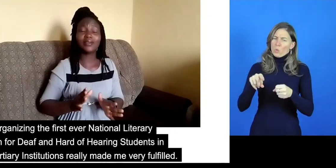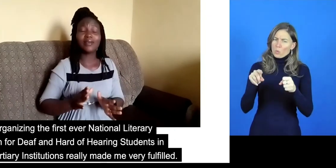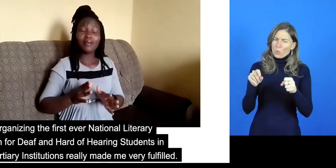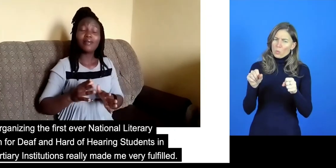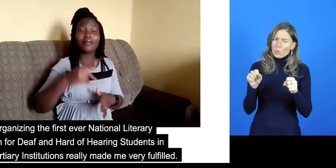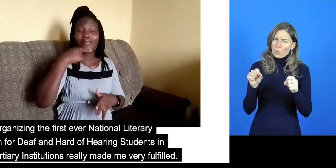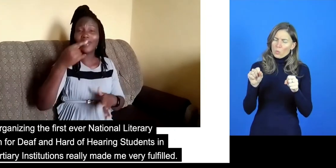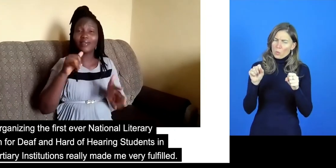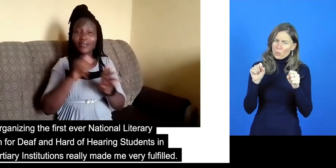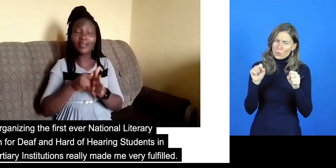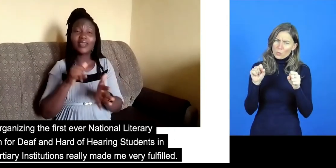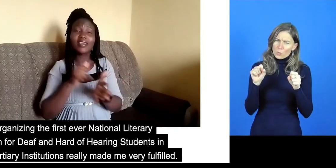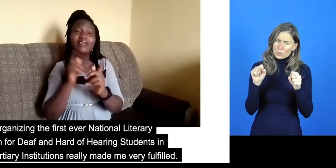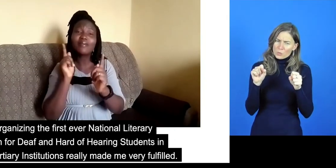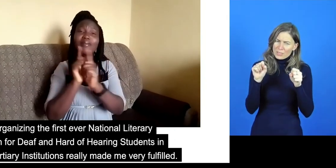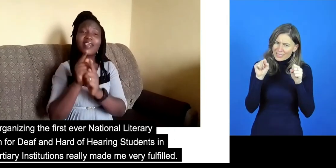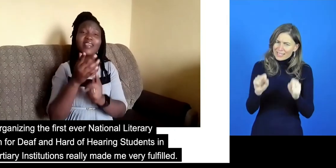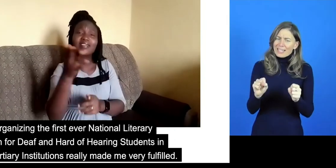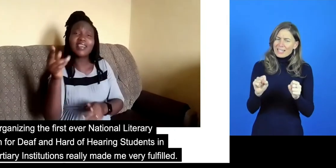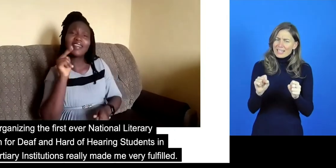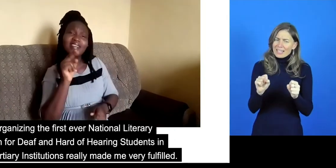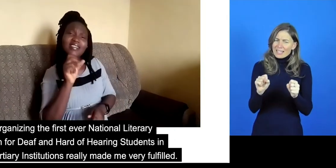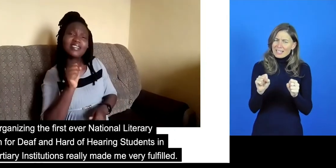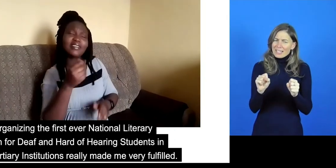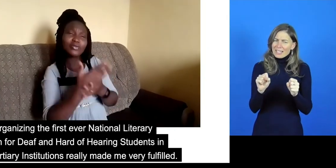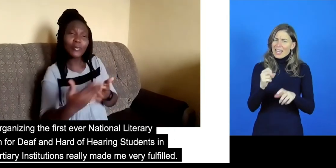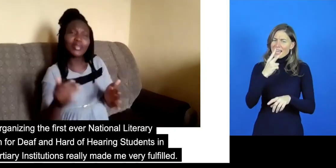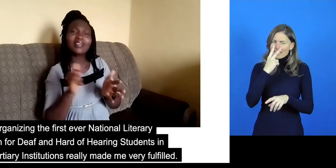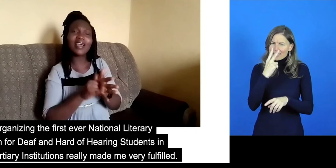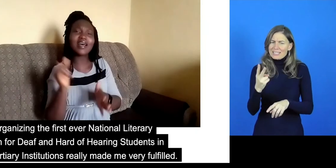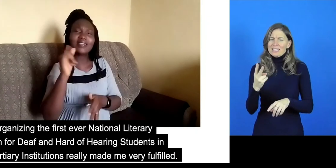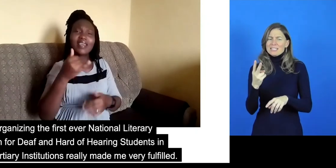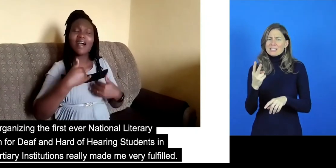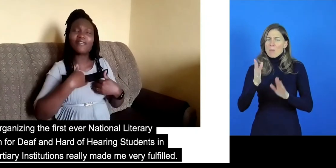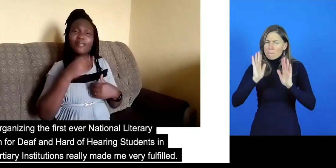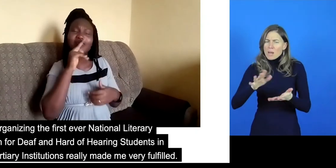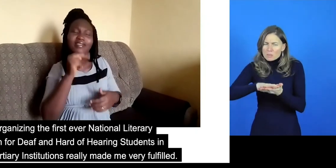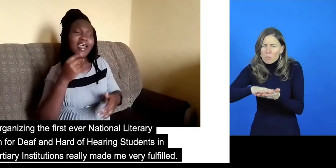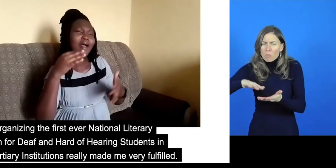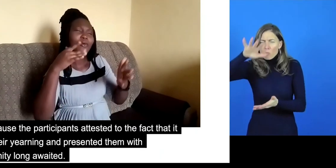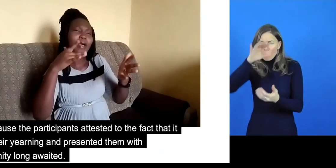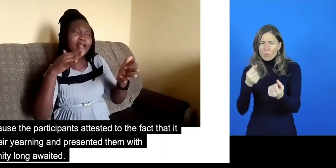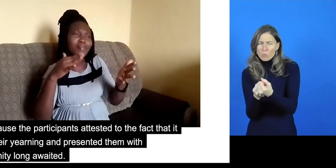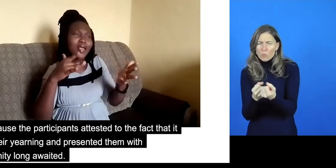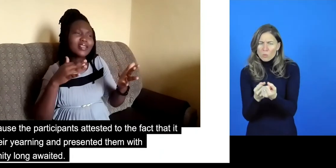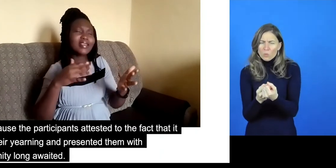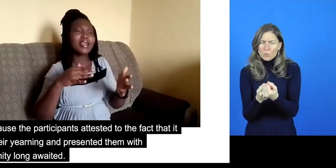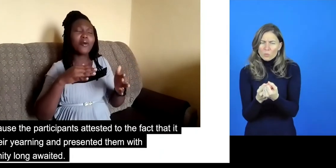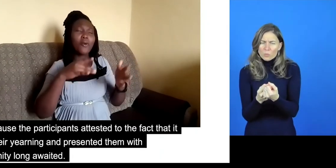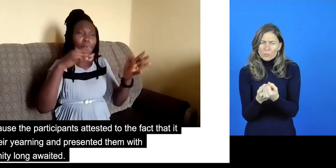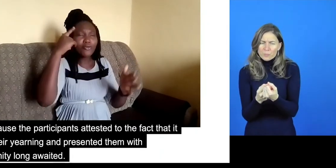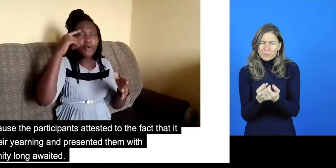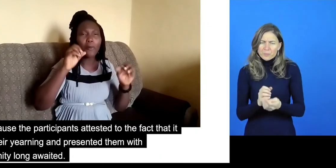participants need that it meets their needs, something that they have been